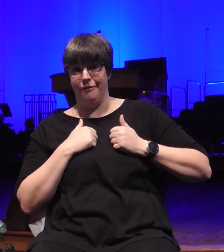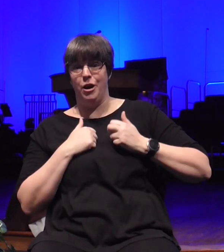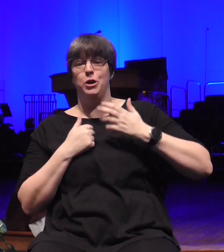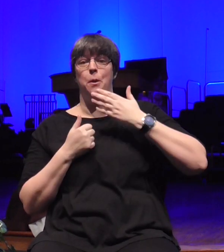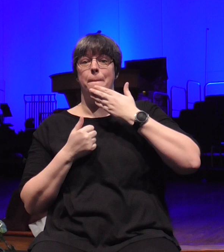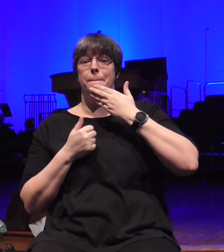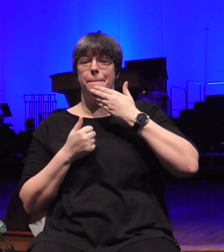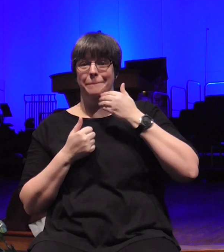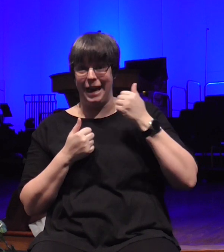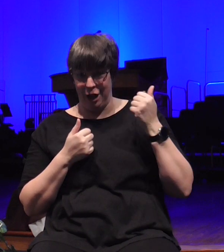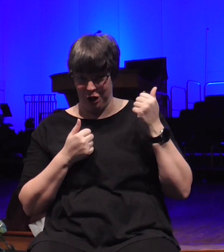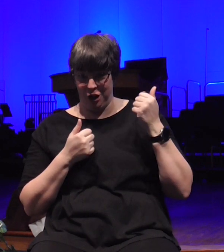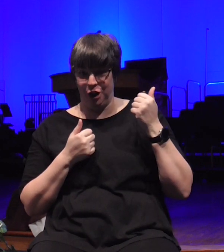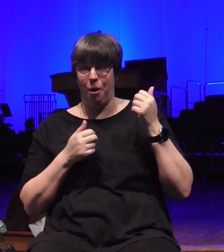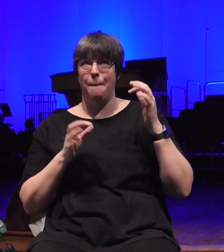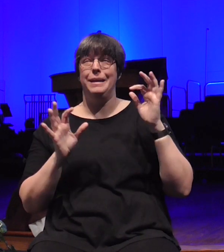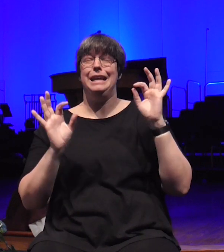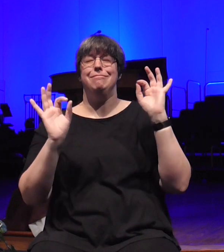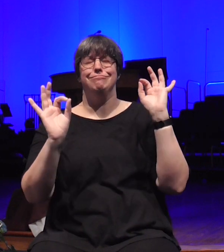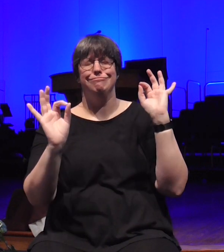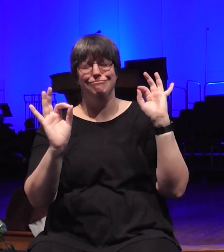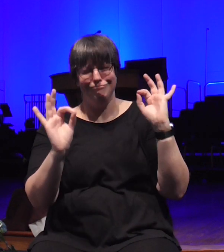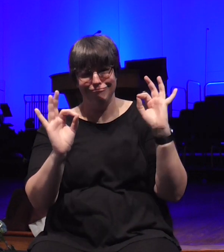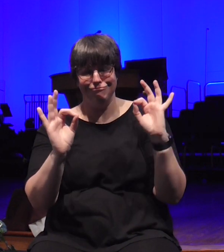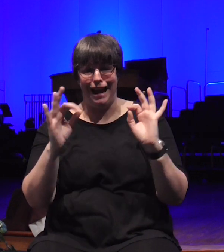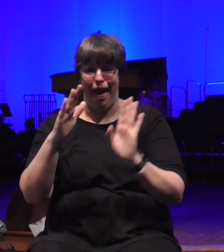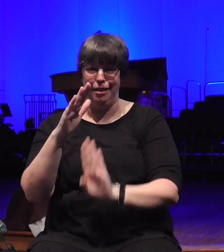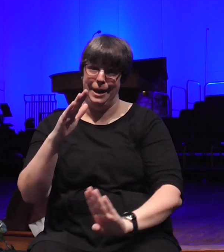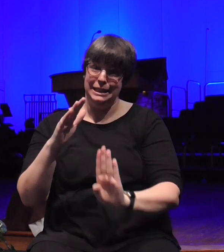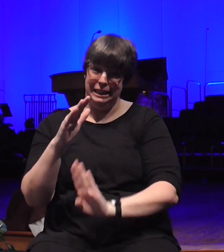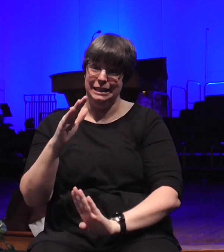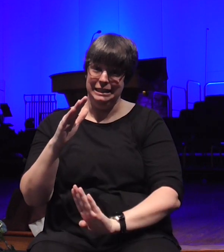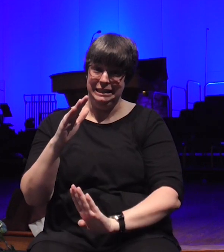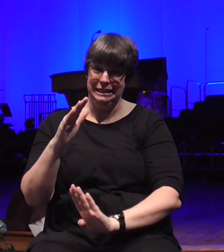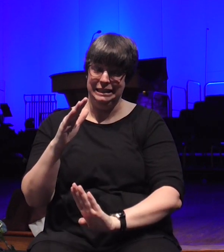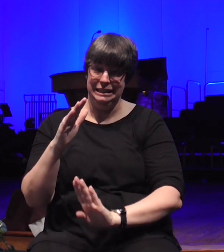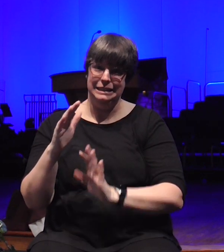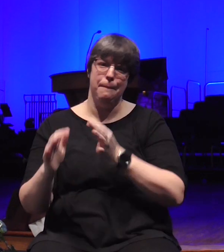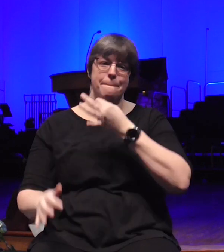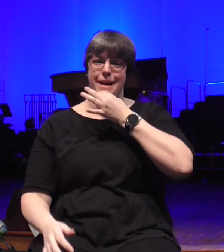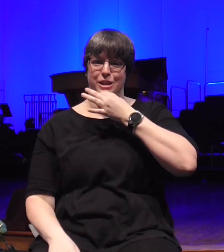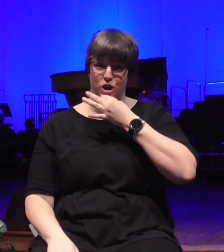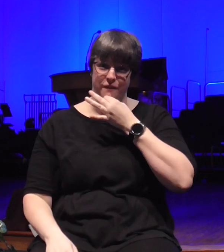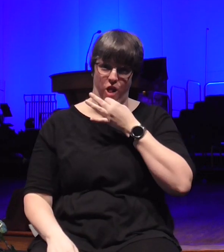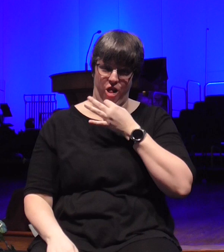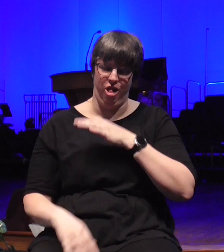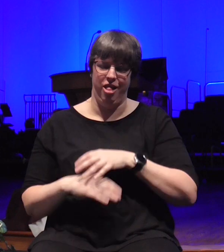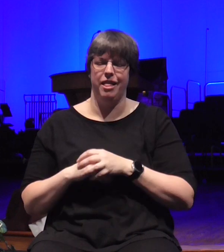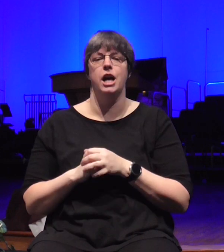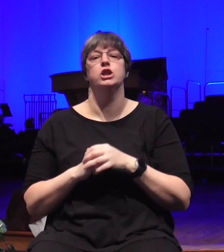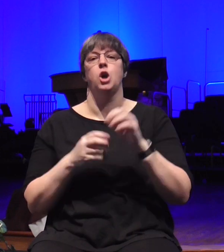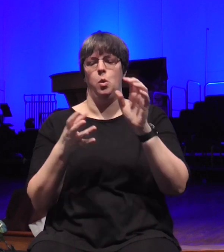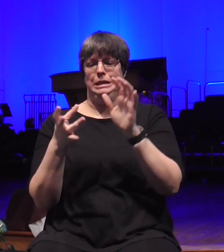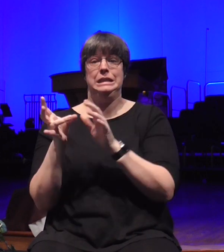brilliant in the basics, brilliant and masterful in the basics. 7 guideposts for our journey. The